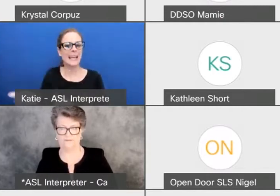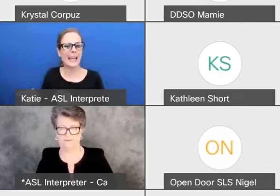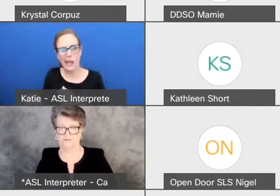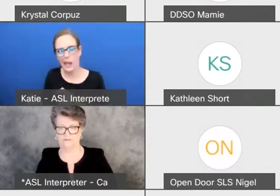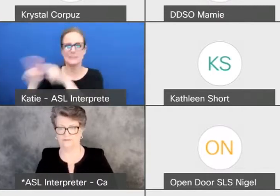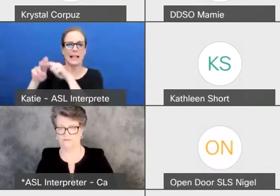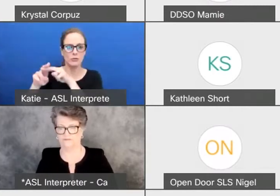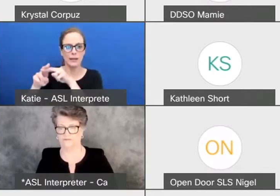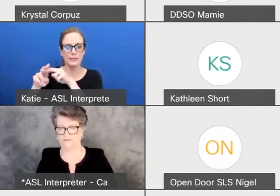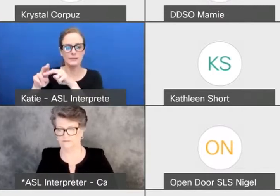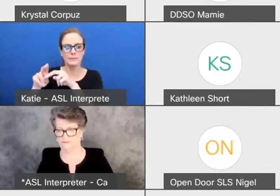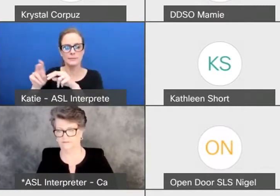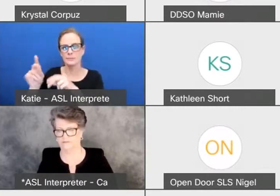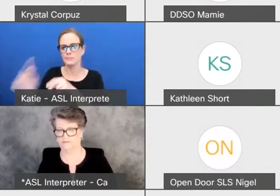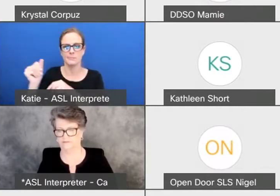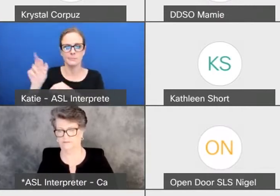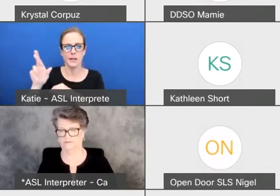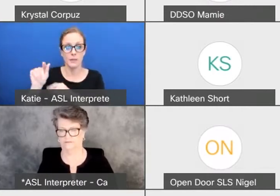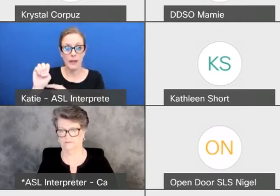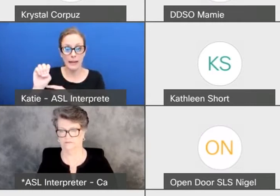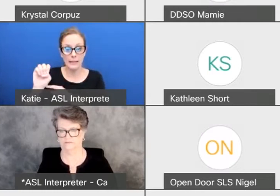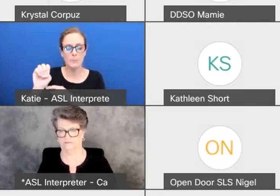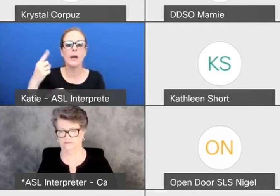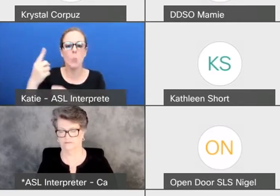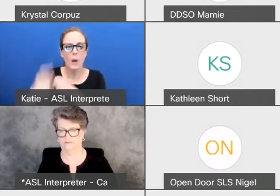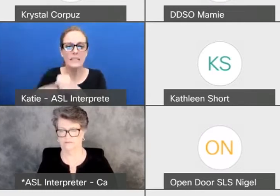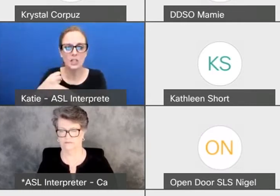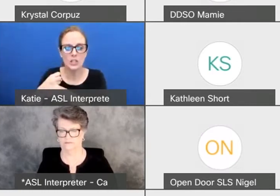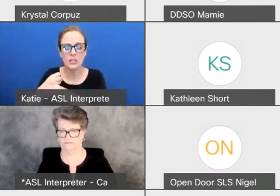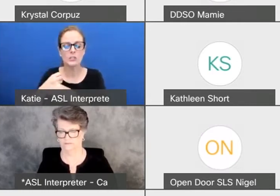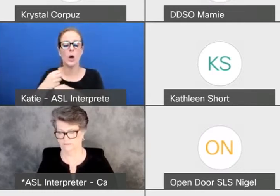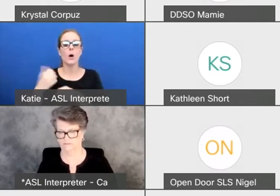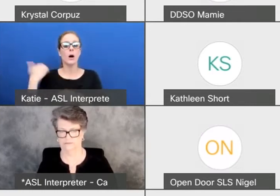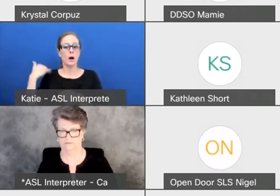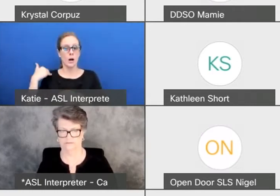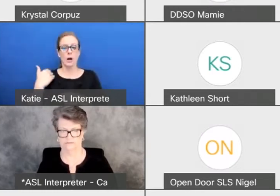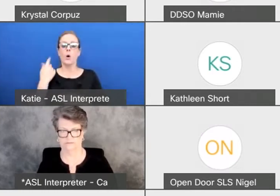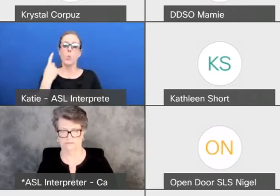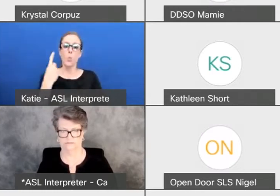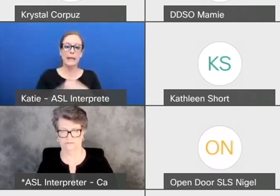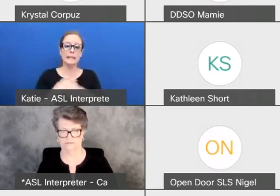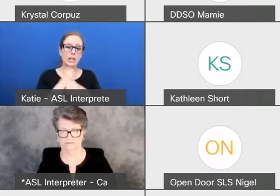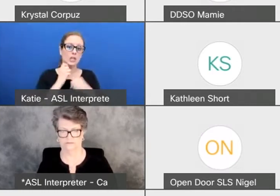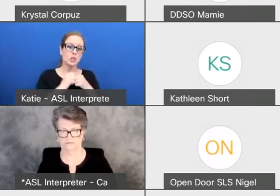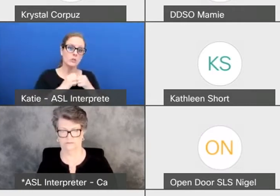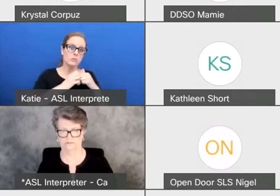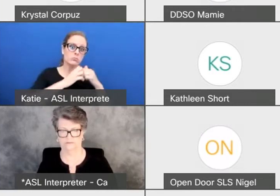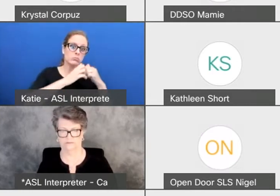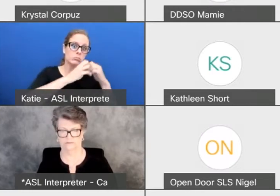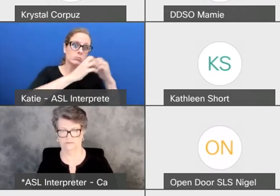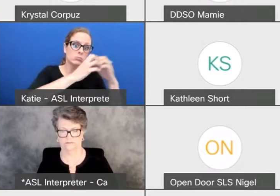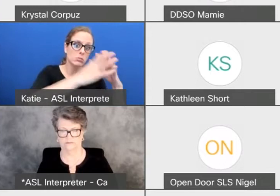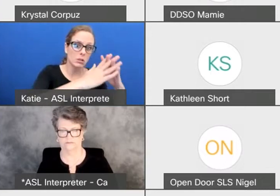by 1 year. So instead of, I guess, being that full year of full implementation, it would move it up 1 more